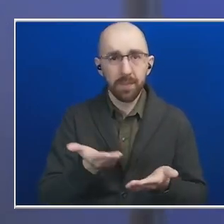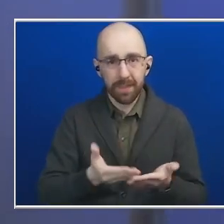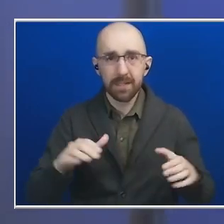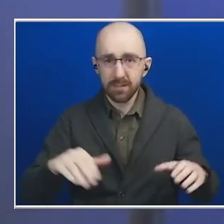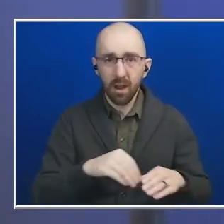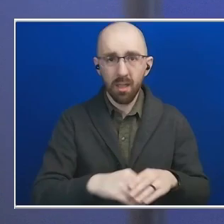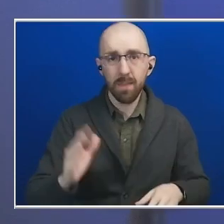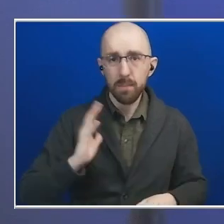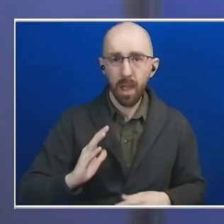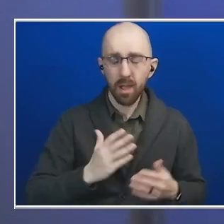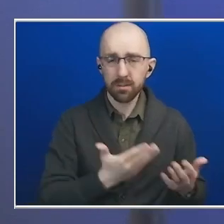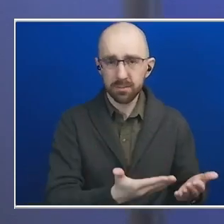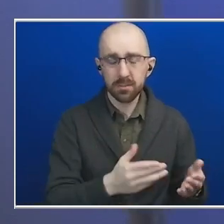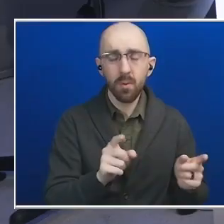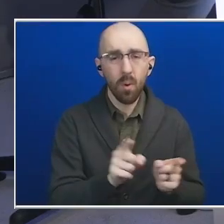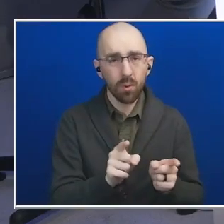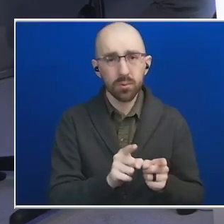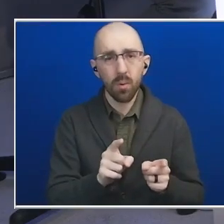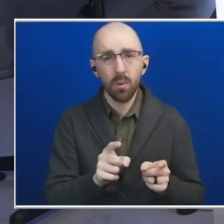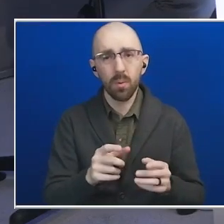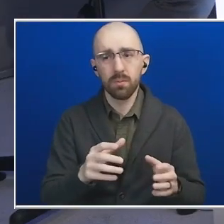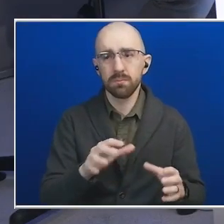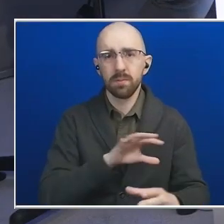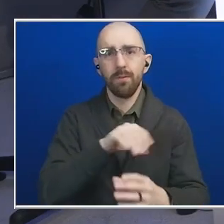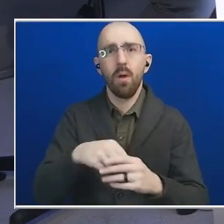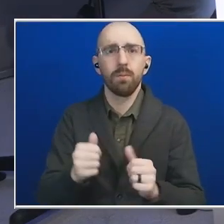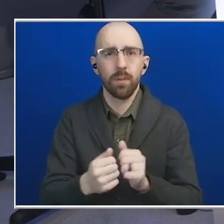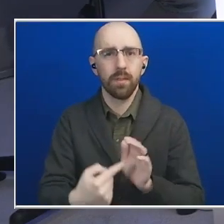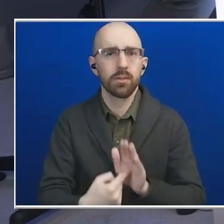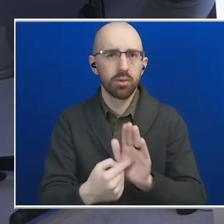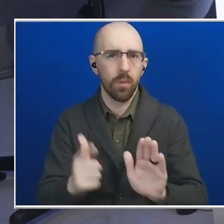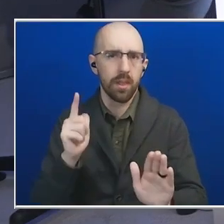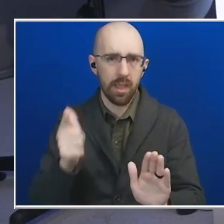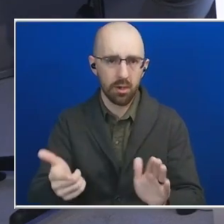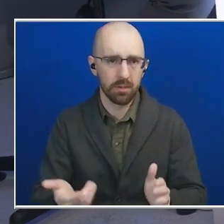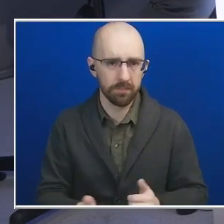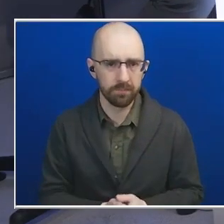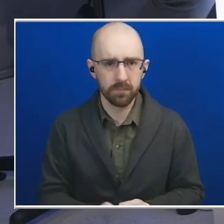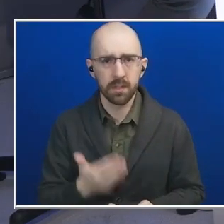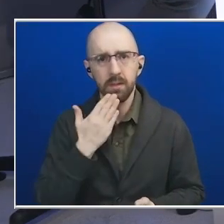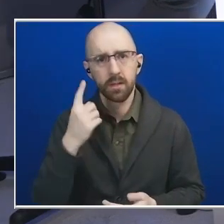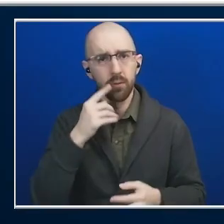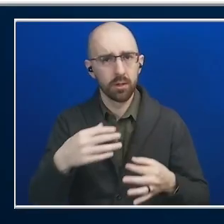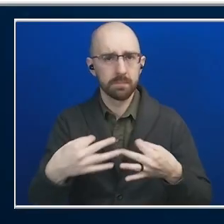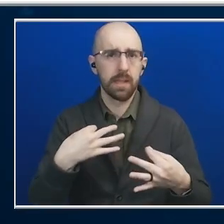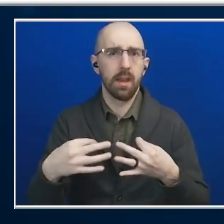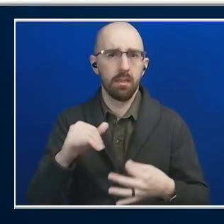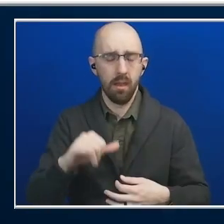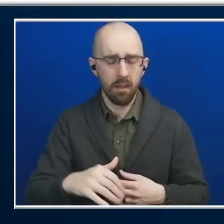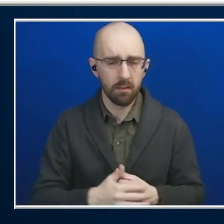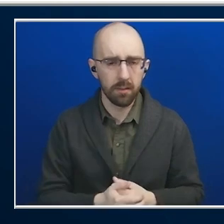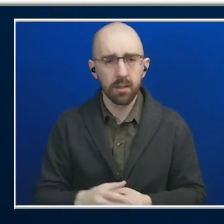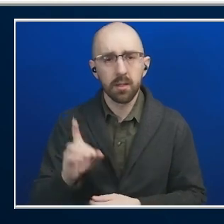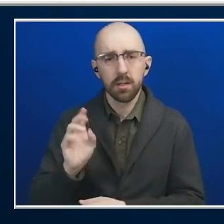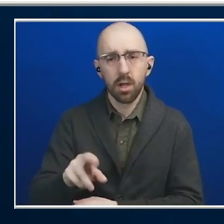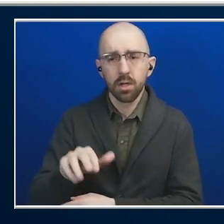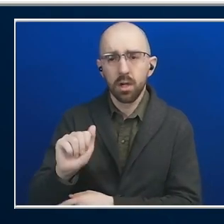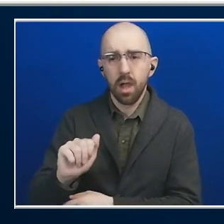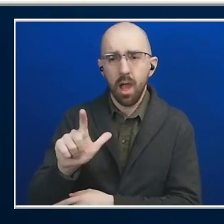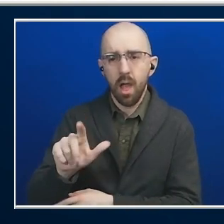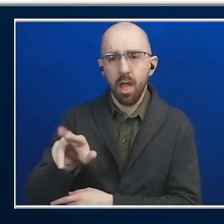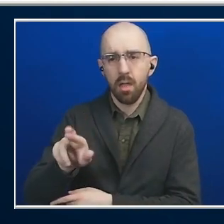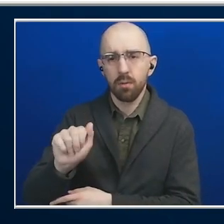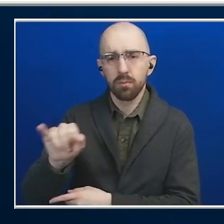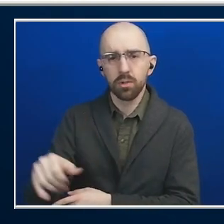also contribute to later presentation. Okay, thanks for explaining that. Dr. Al-Rajabi, pancreatic cancer remains one of